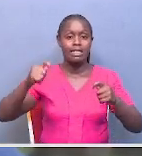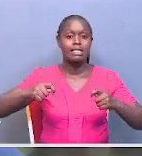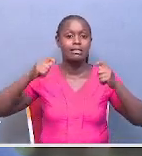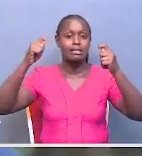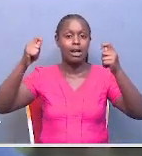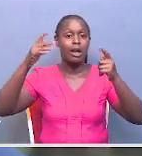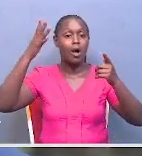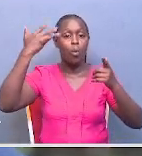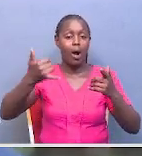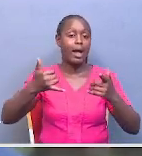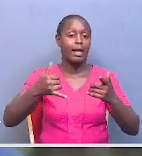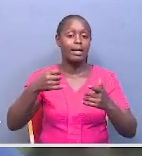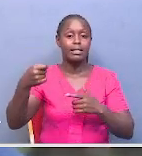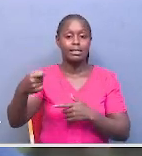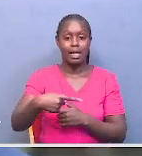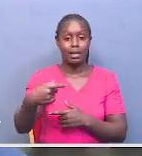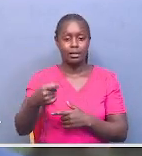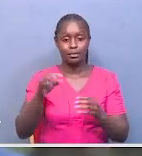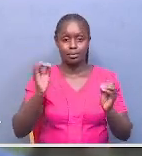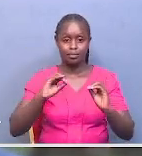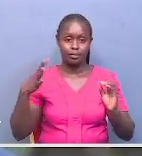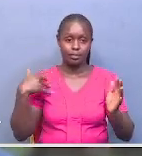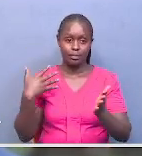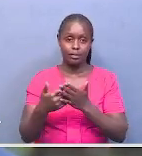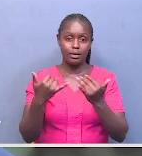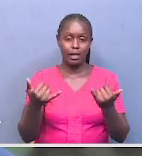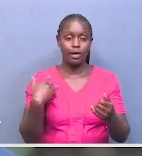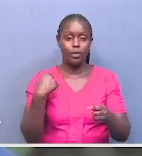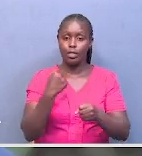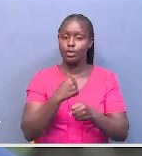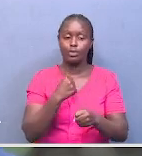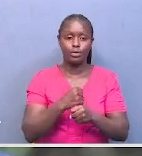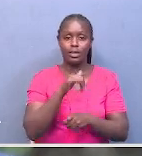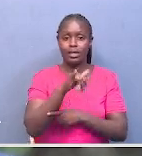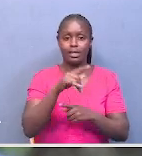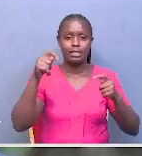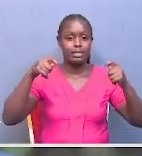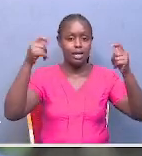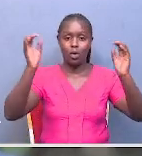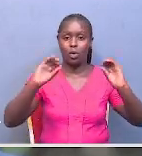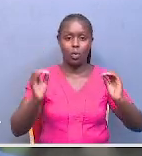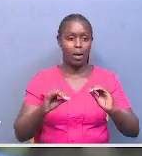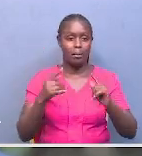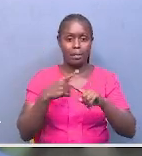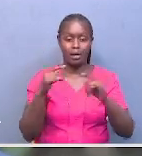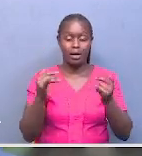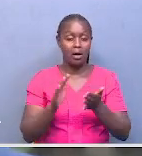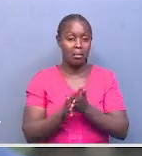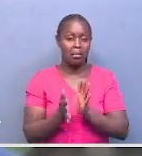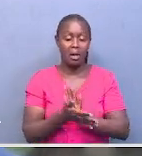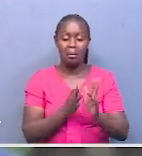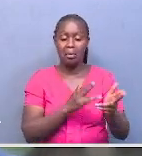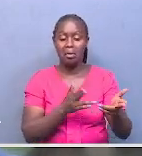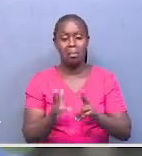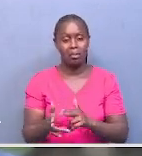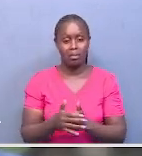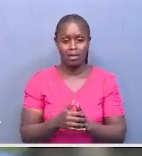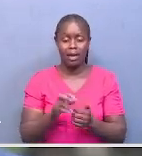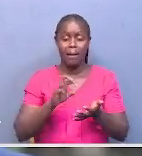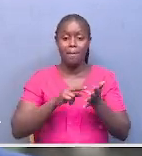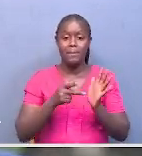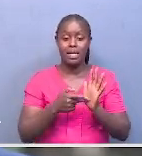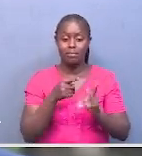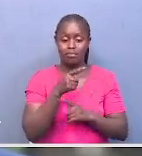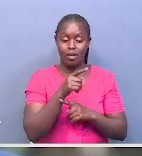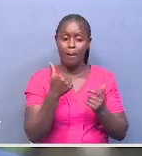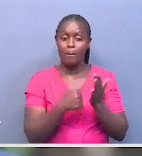salary until they are not doing it anymore. They have gotten almost gotten used to it. So it's a problem that